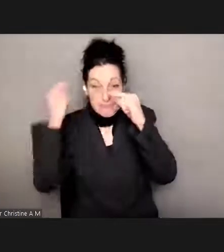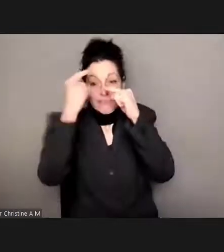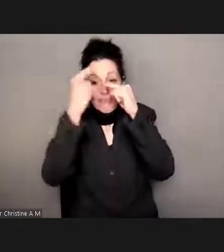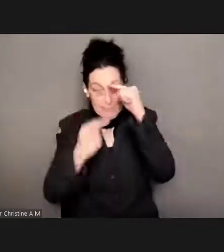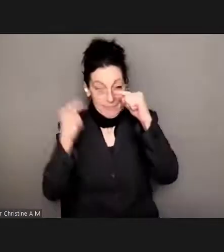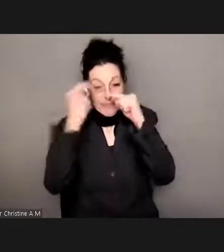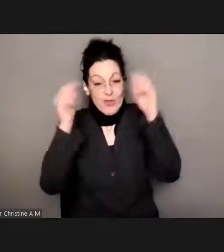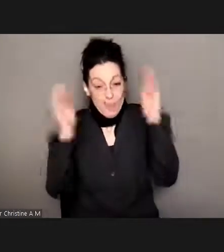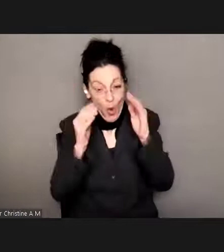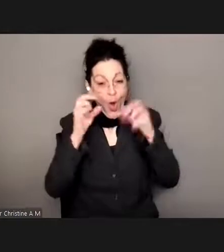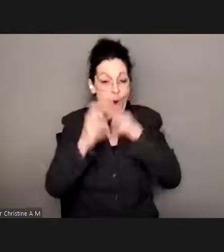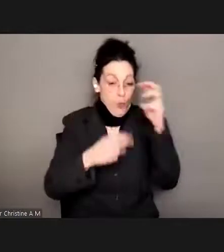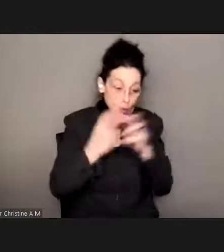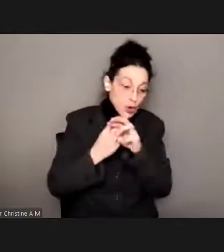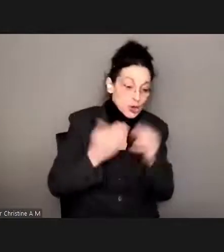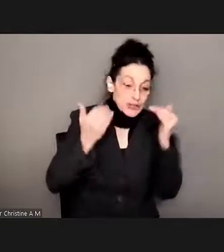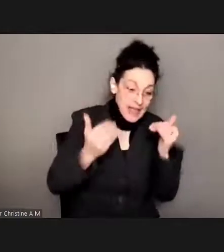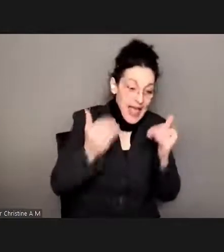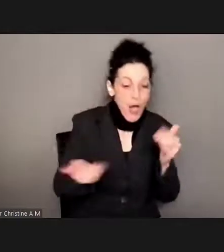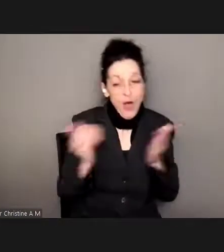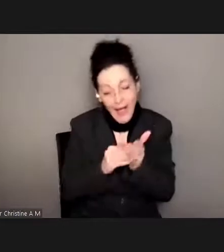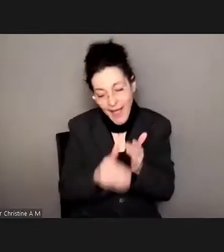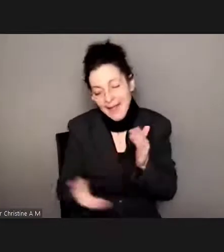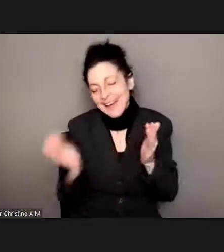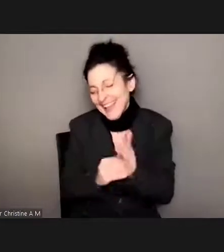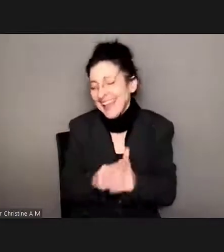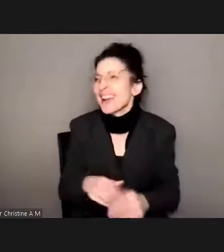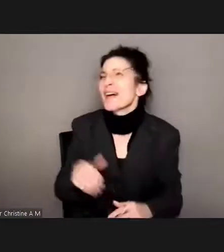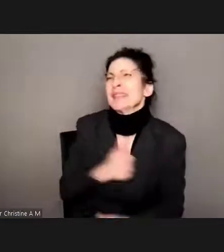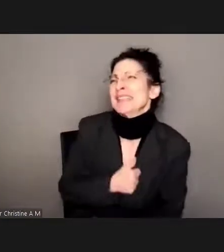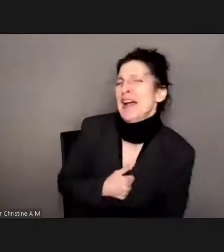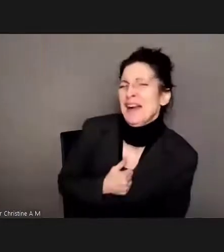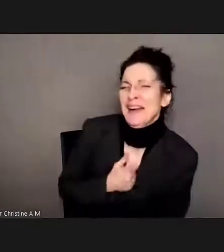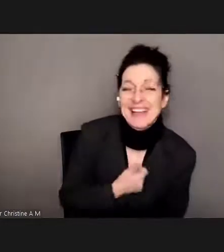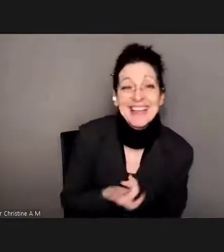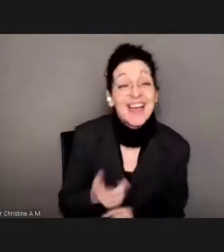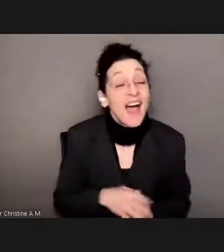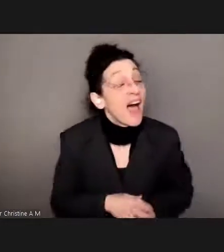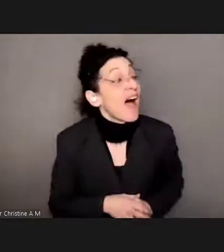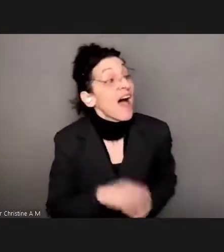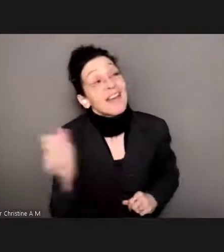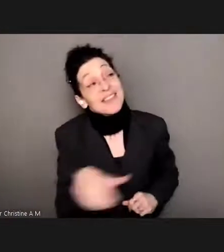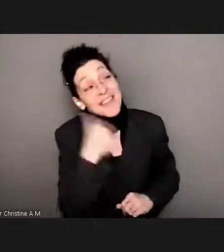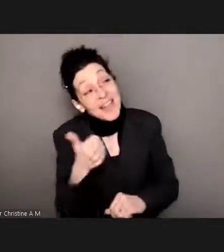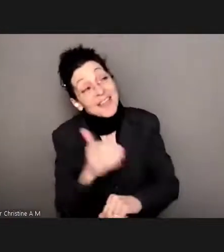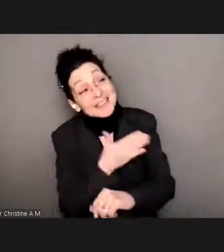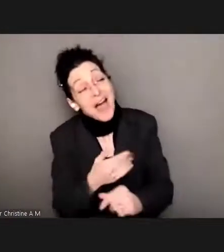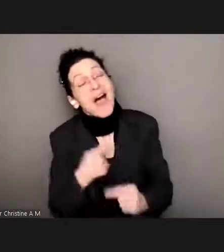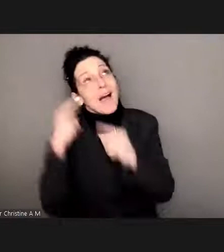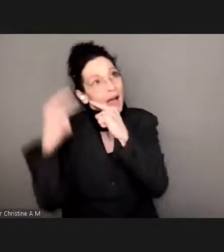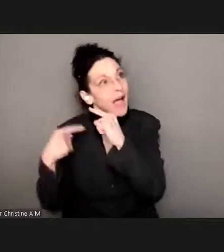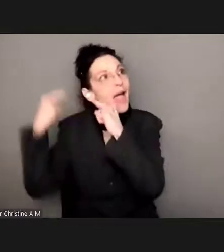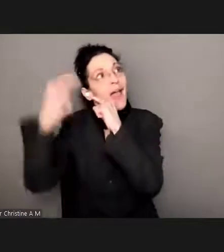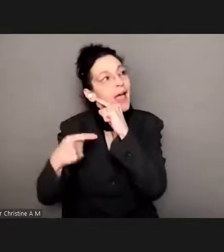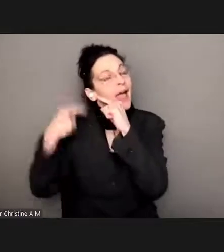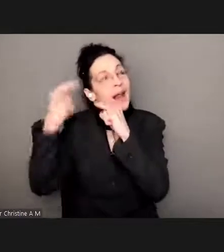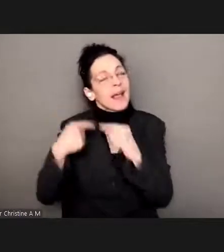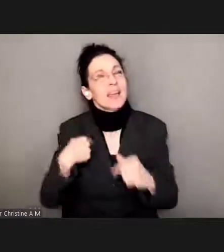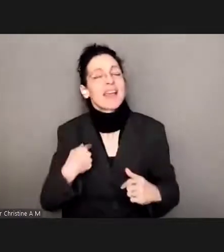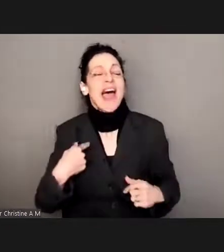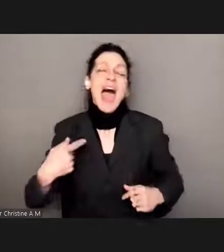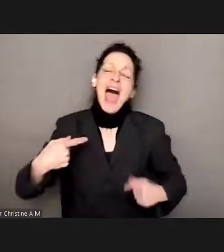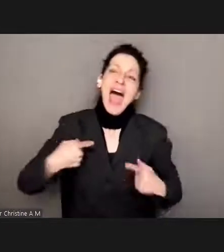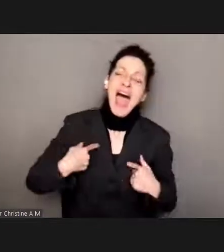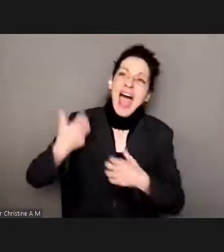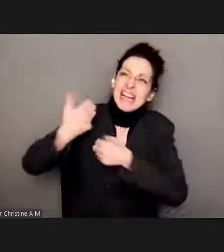I'll go back to singing I Get Knocked Down shortly, since that was the other unfortunate thing in my head before we started meeting today.